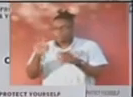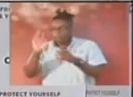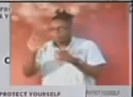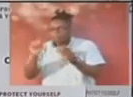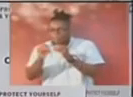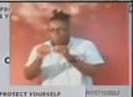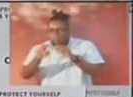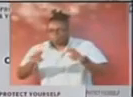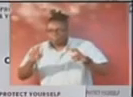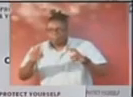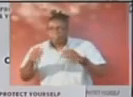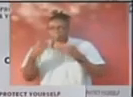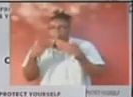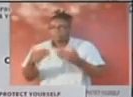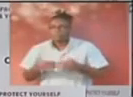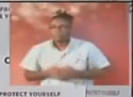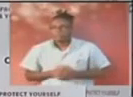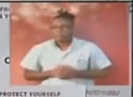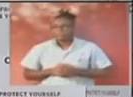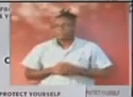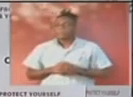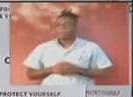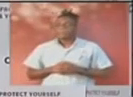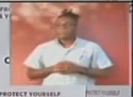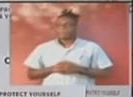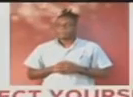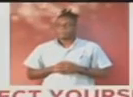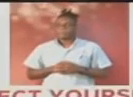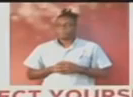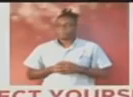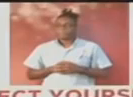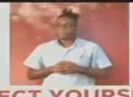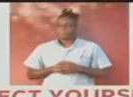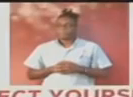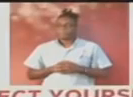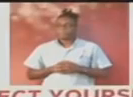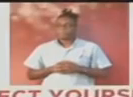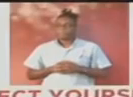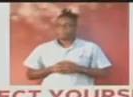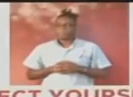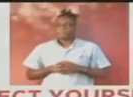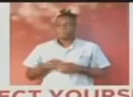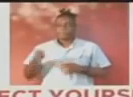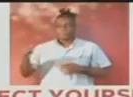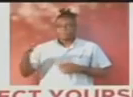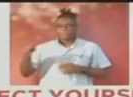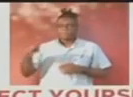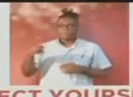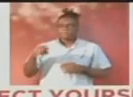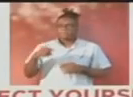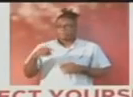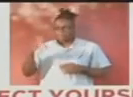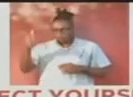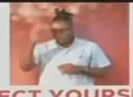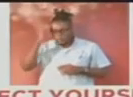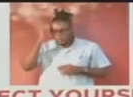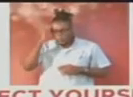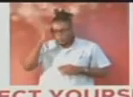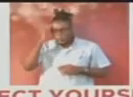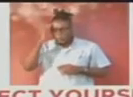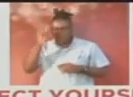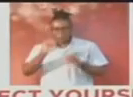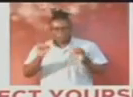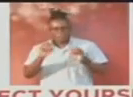Thank you very much. Dr. Hines. Okay, thank you for the questions. To the best of our knowledge, there is no specific outbreak at any